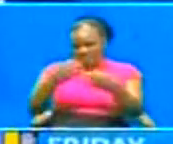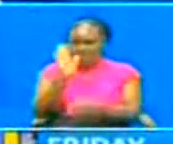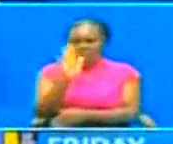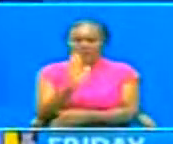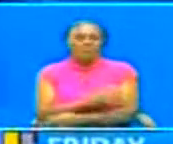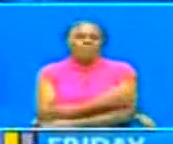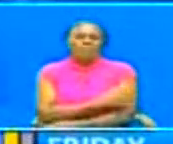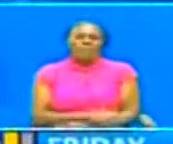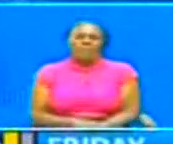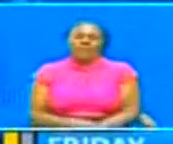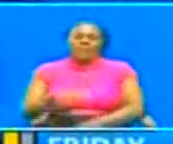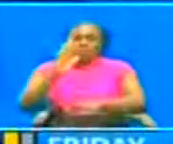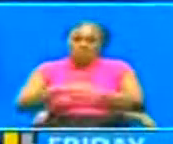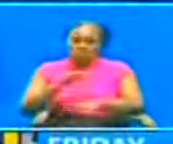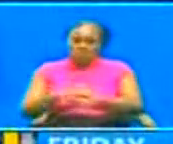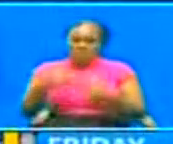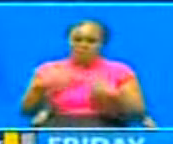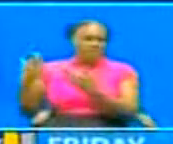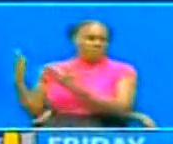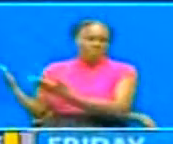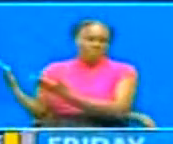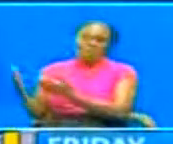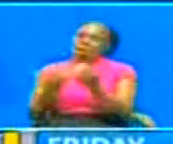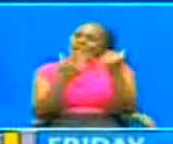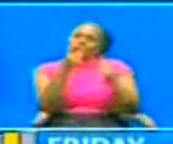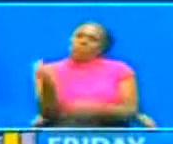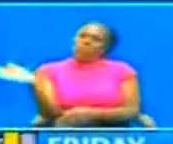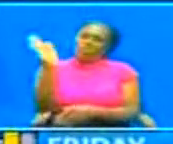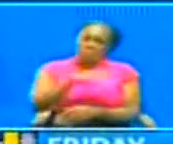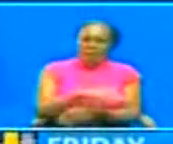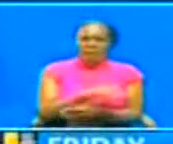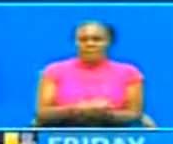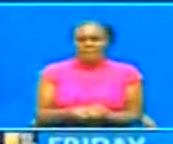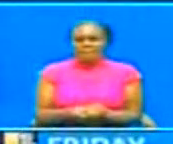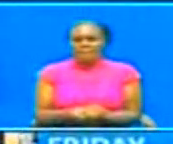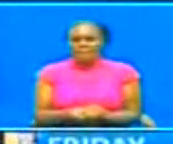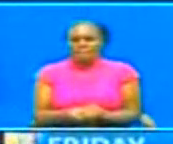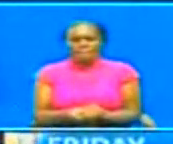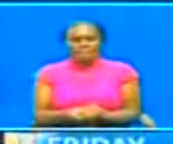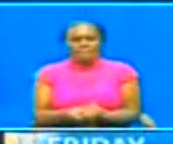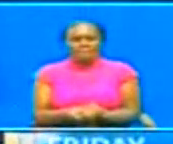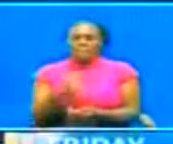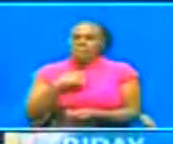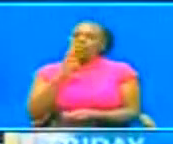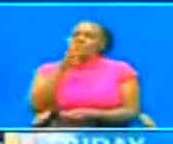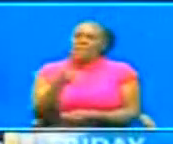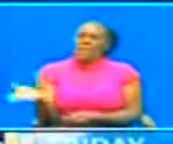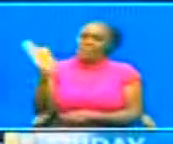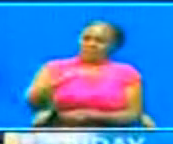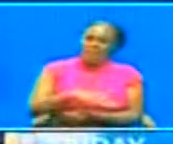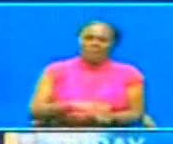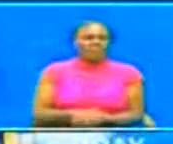answer. All right. It has been great having you thank in studio. You very much, baby. Hoping you'll come back soon with your friend Bob. Tell him I said hi. I will. All right. Thank you very